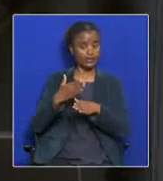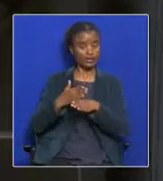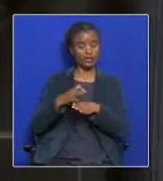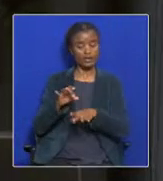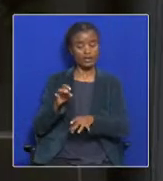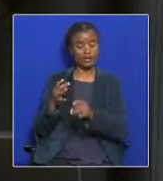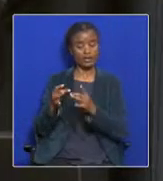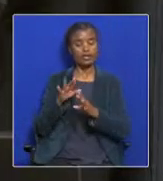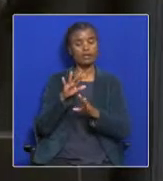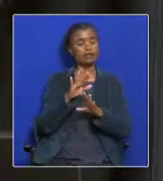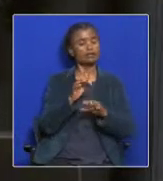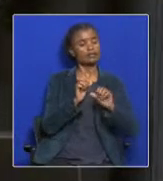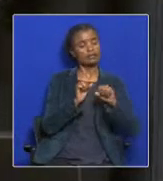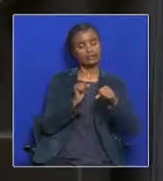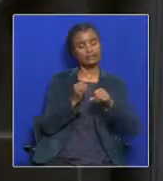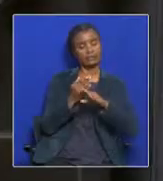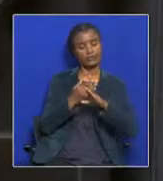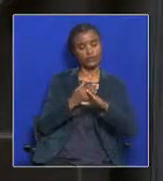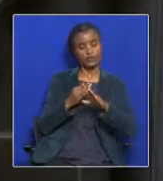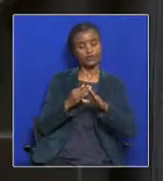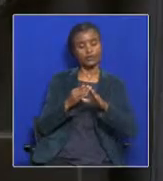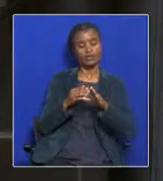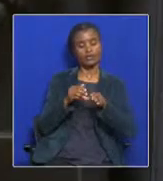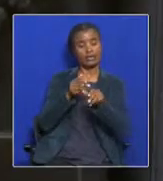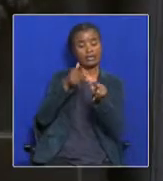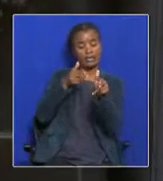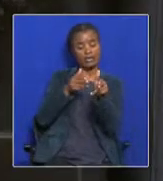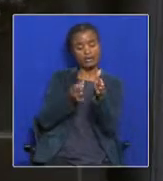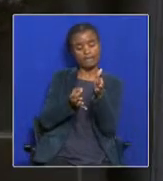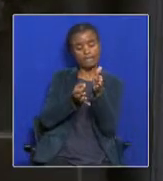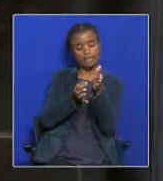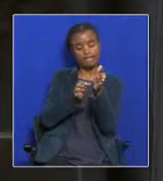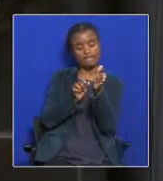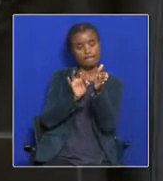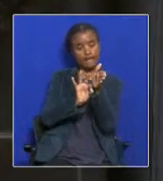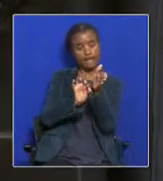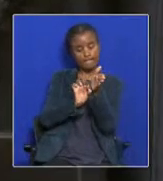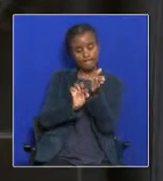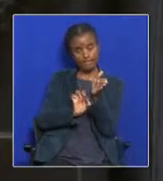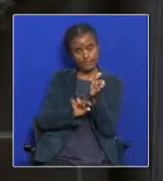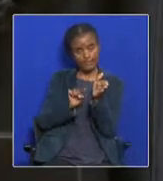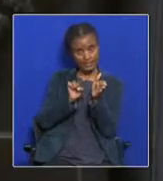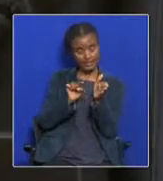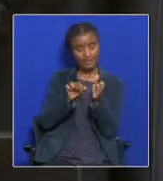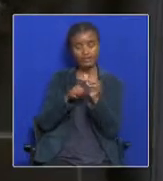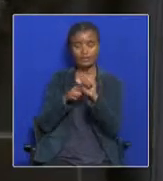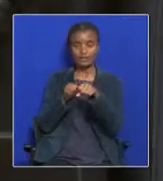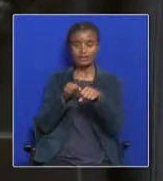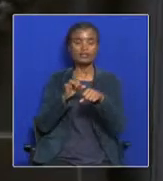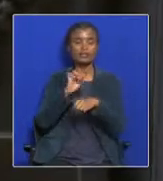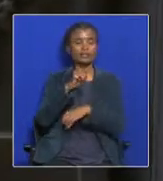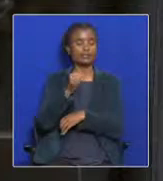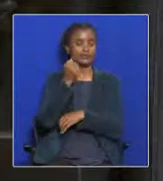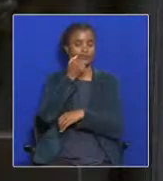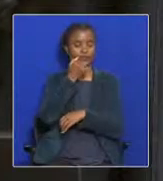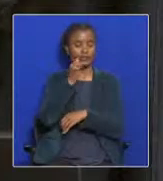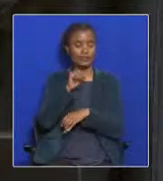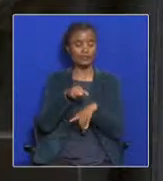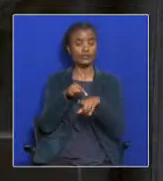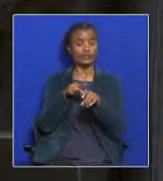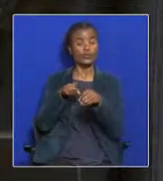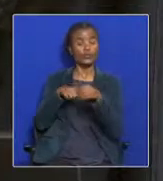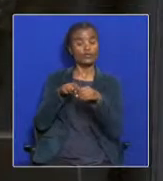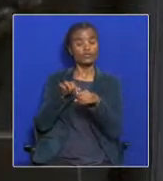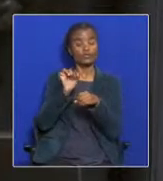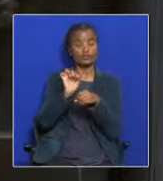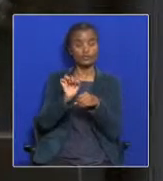sorry, you said ballistics. But by virtue of your qualification, and in fact, your